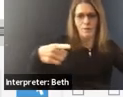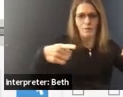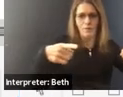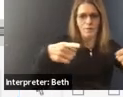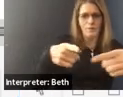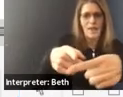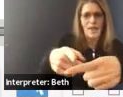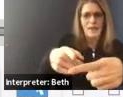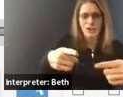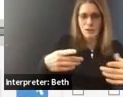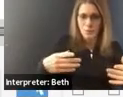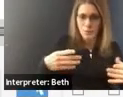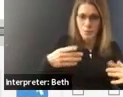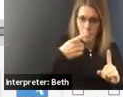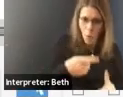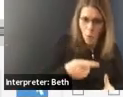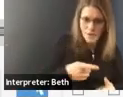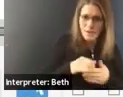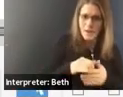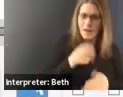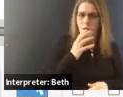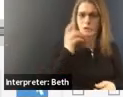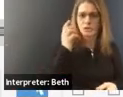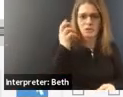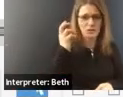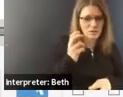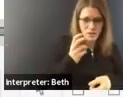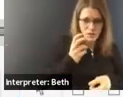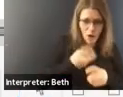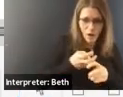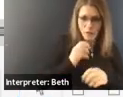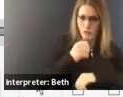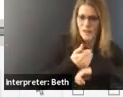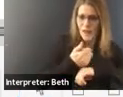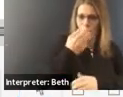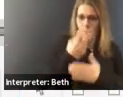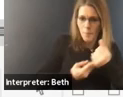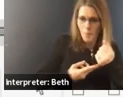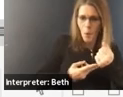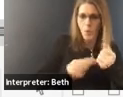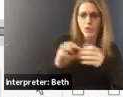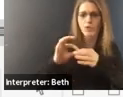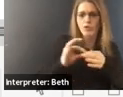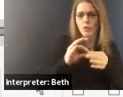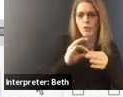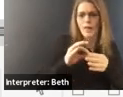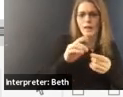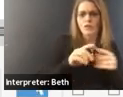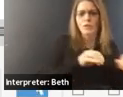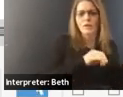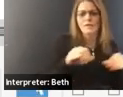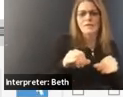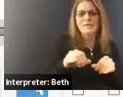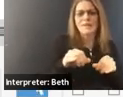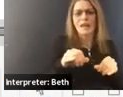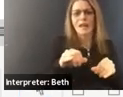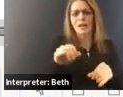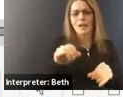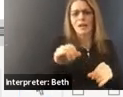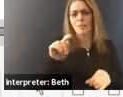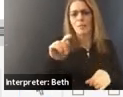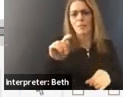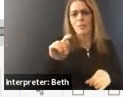of those so they relate to the same turret point. And that's why I picked this for this demo, because being able to do